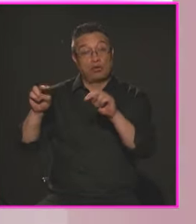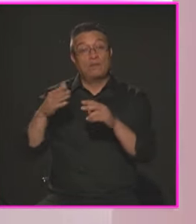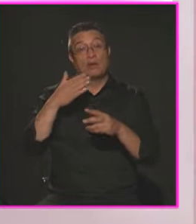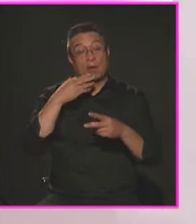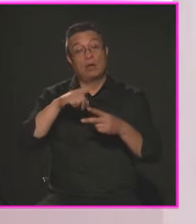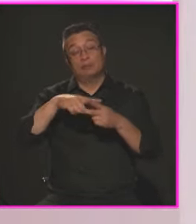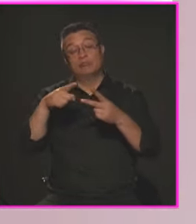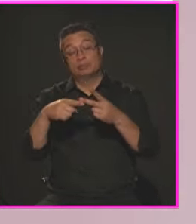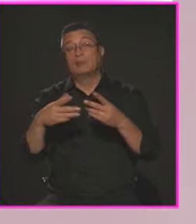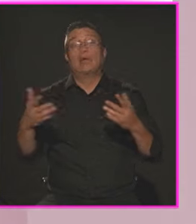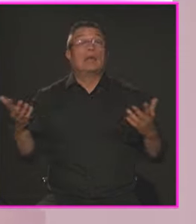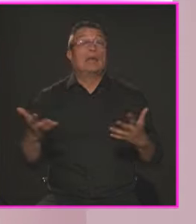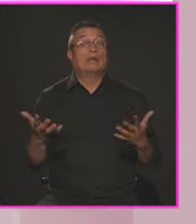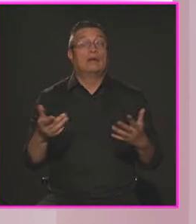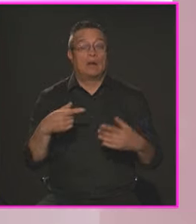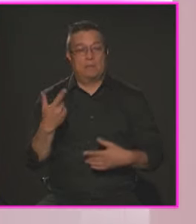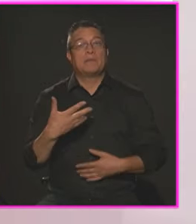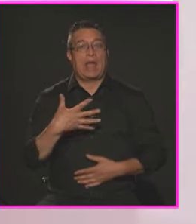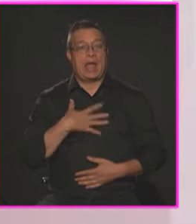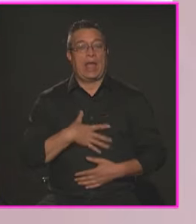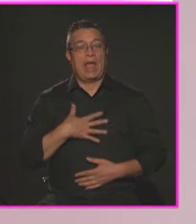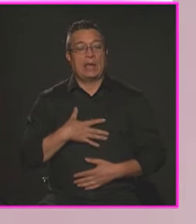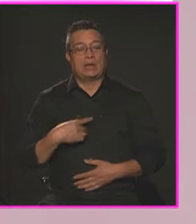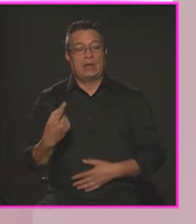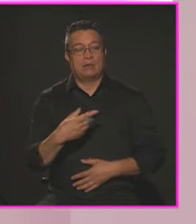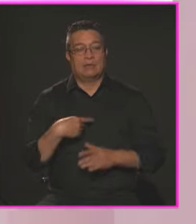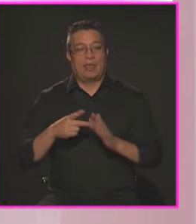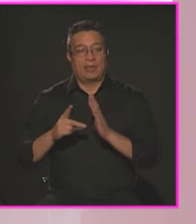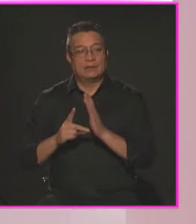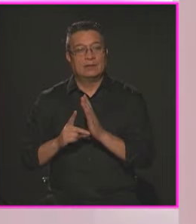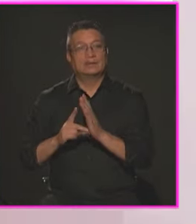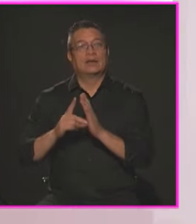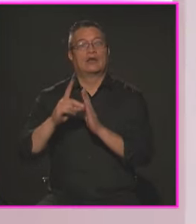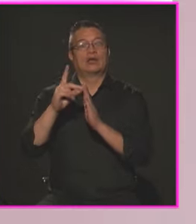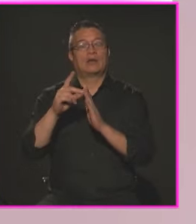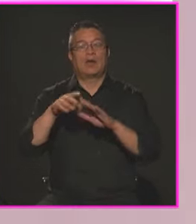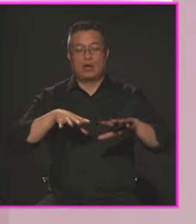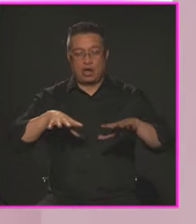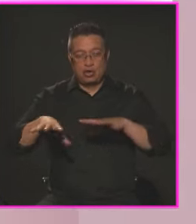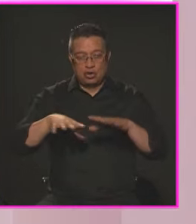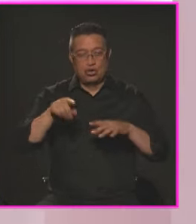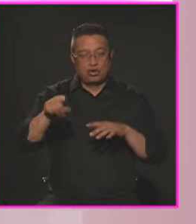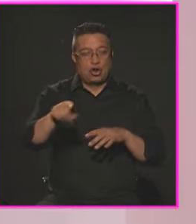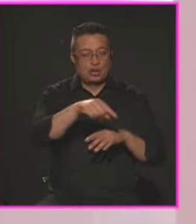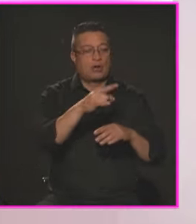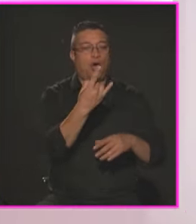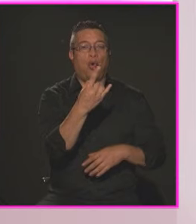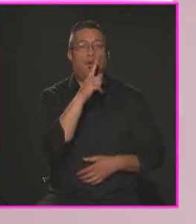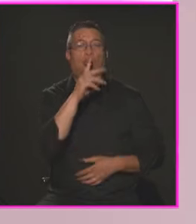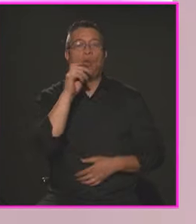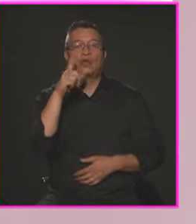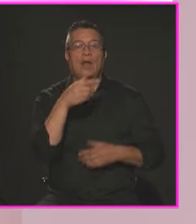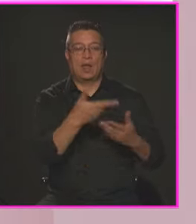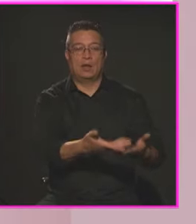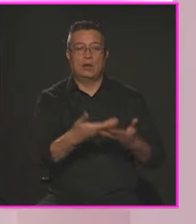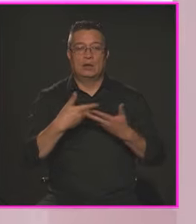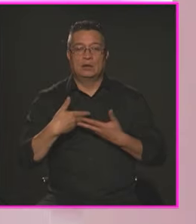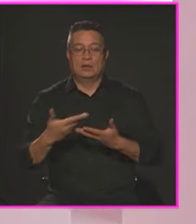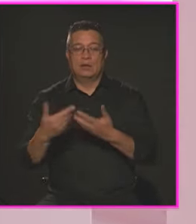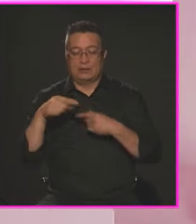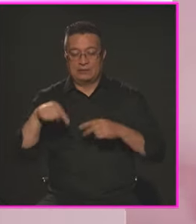useful and marketable devices, and this is called applied research. And there is always a tension between basic science and between